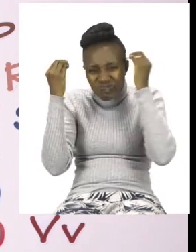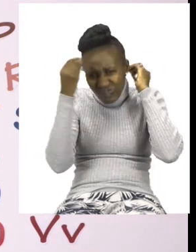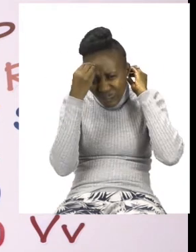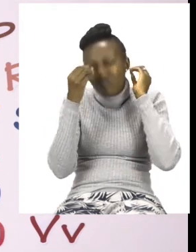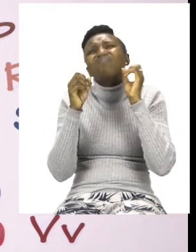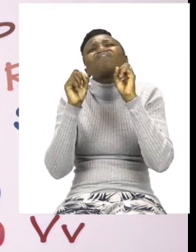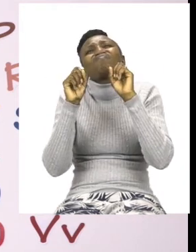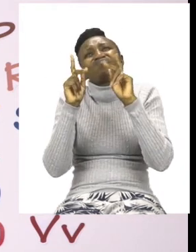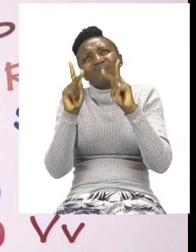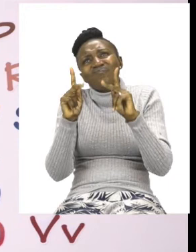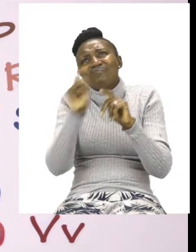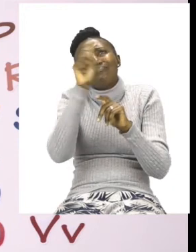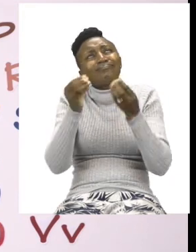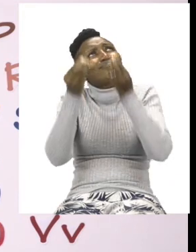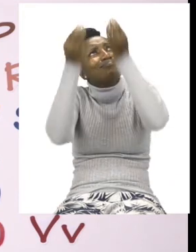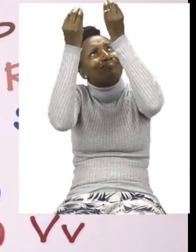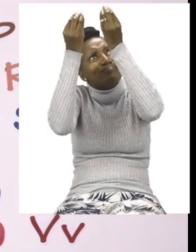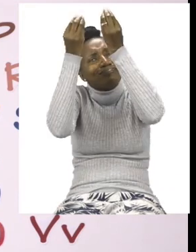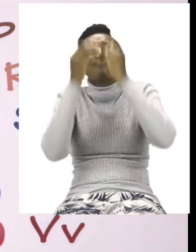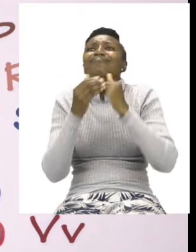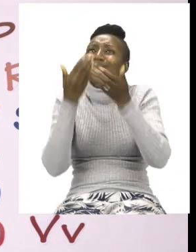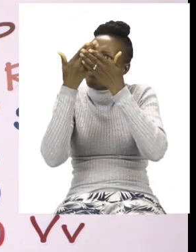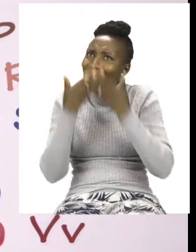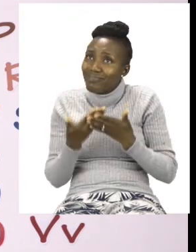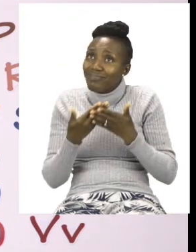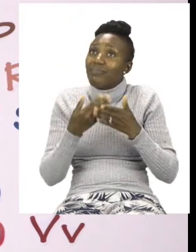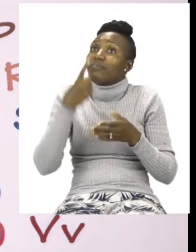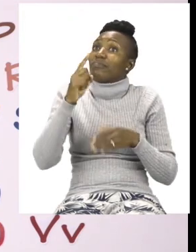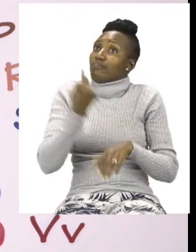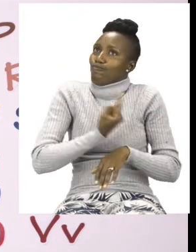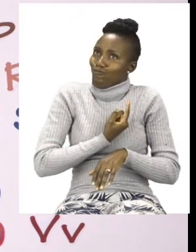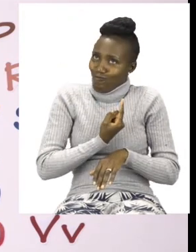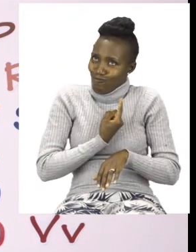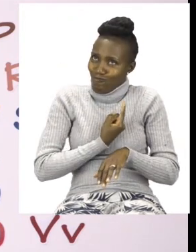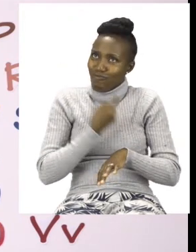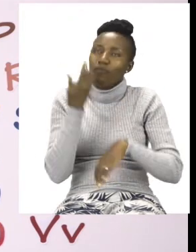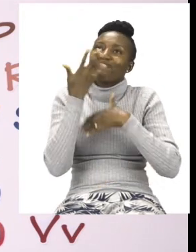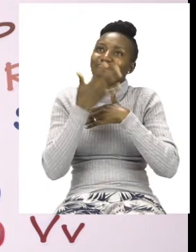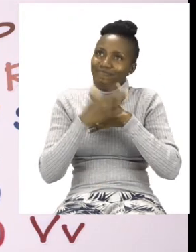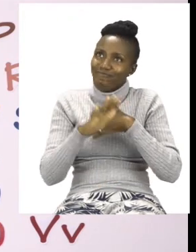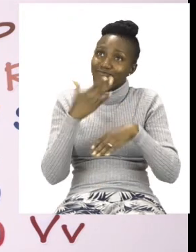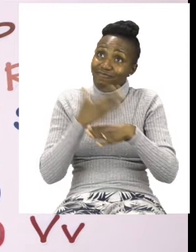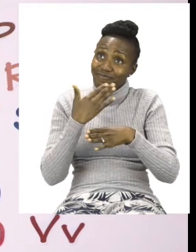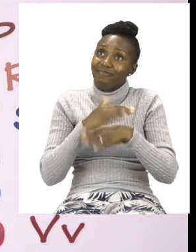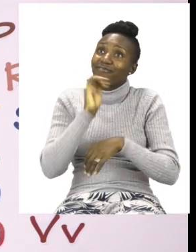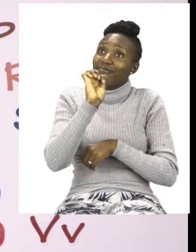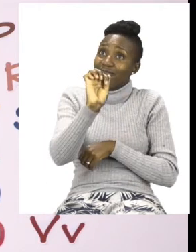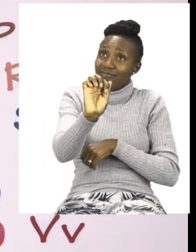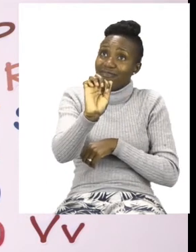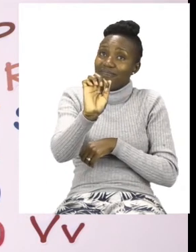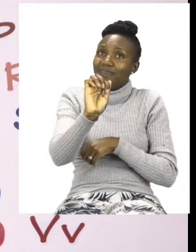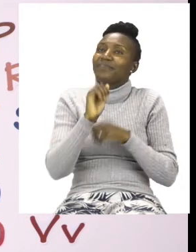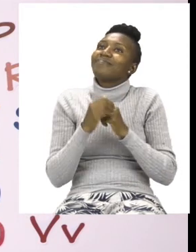okay. You can always ask an adult for help. But just make sure you finish your work by yourself.